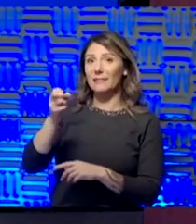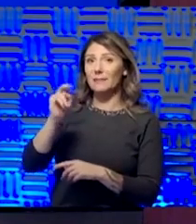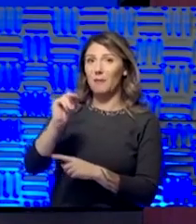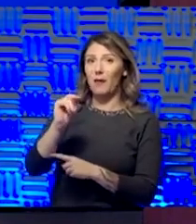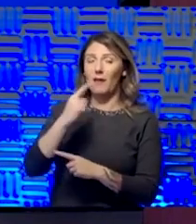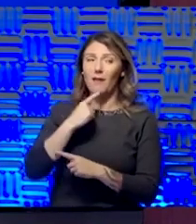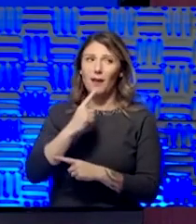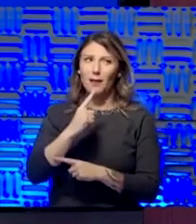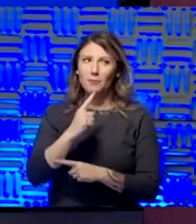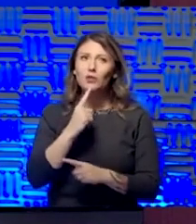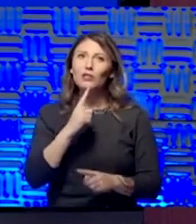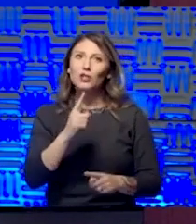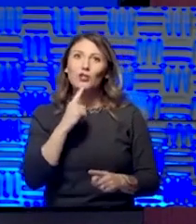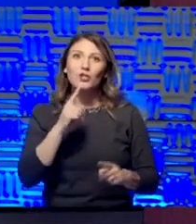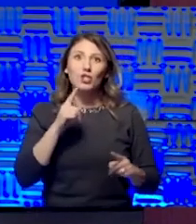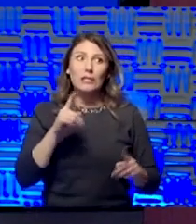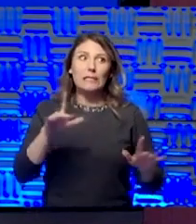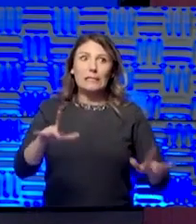water right now around here.